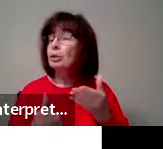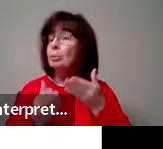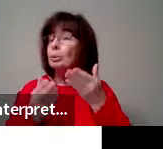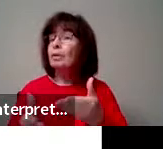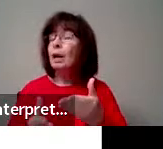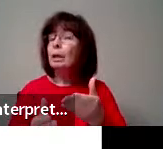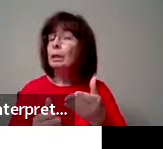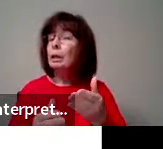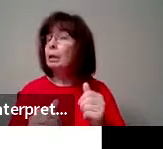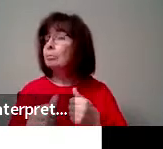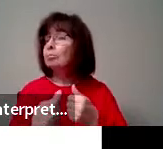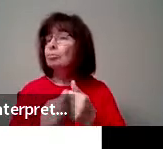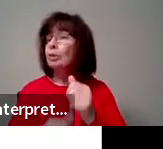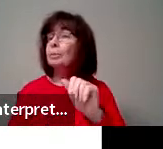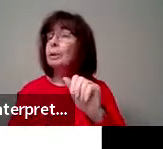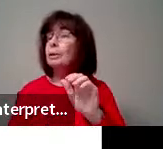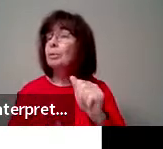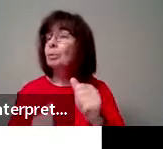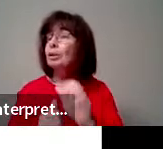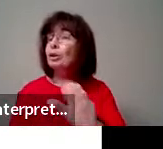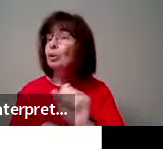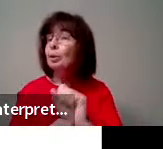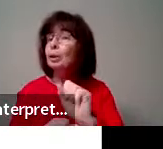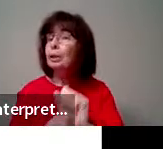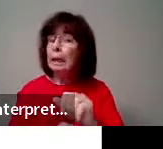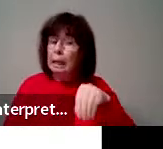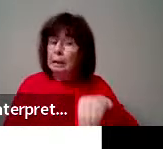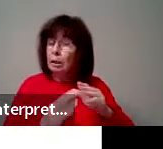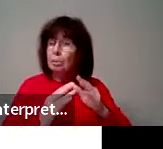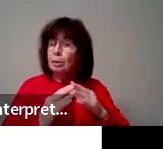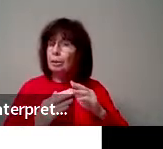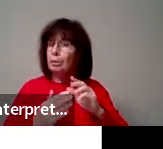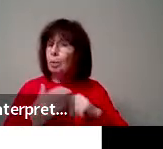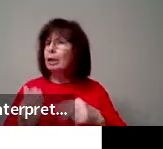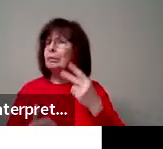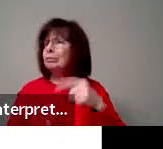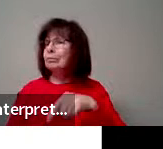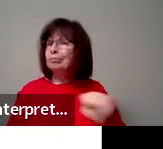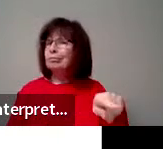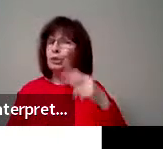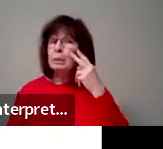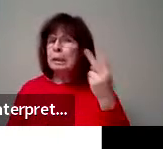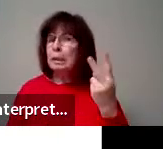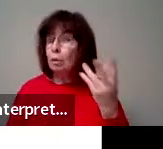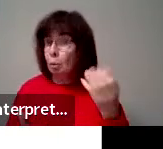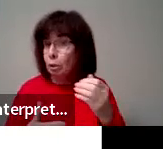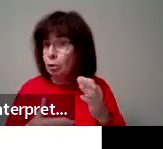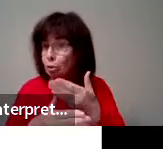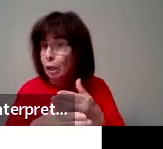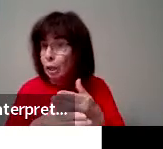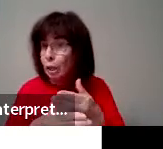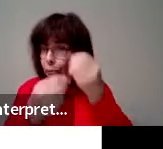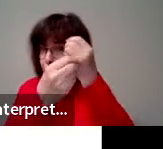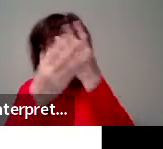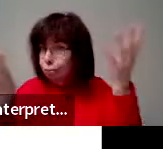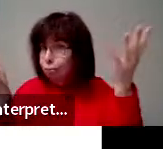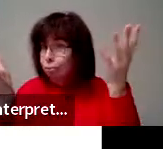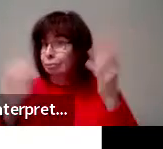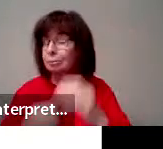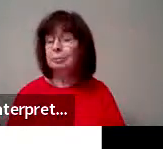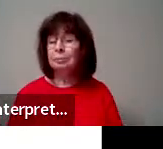on the work you all are doing in the community, what you're seeing, you would like to share?